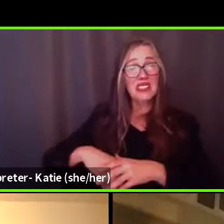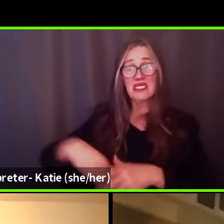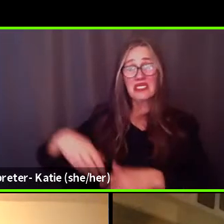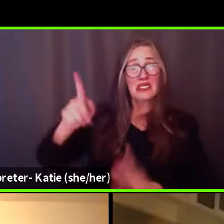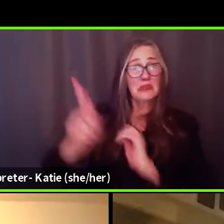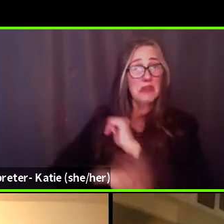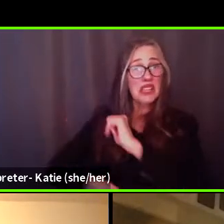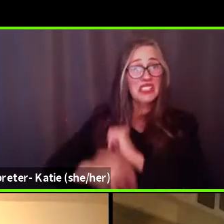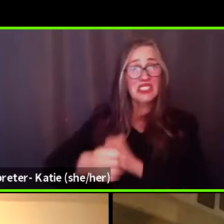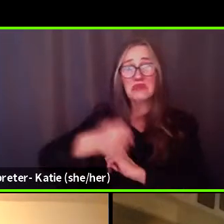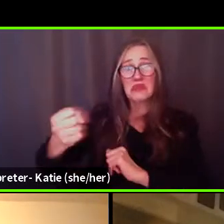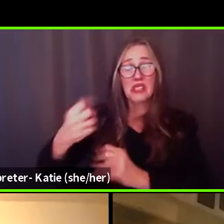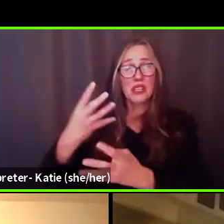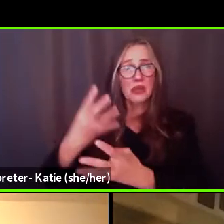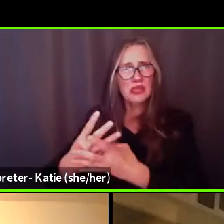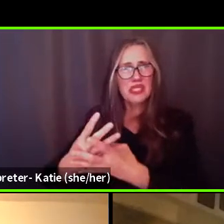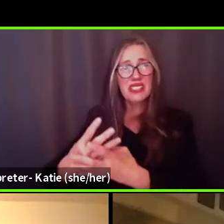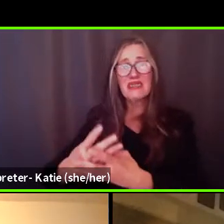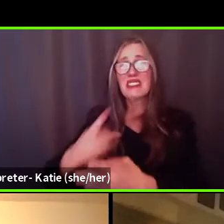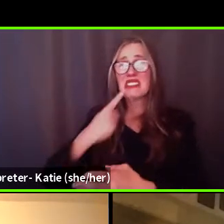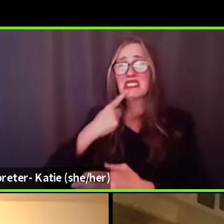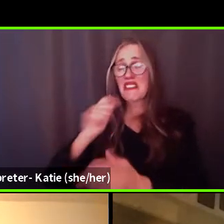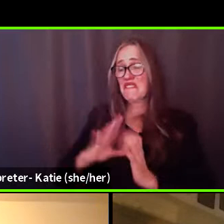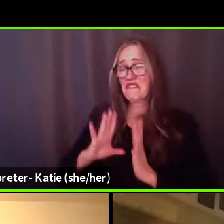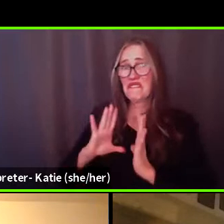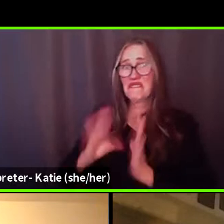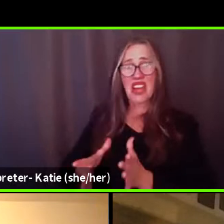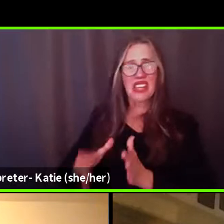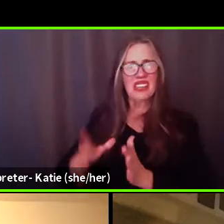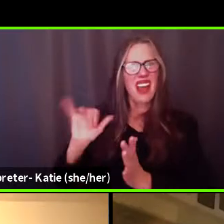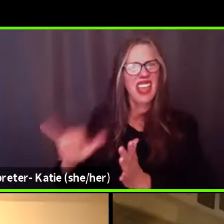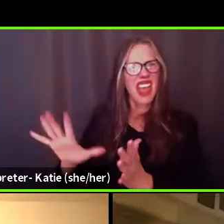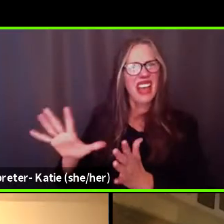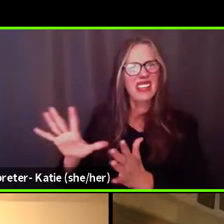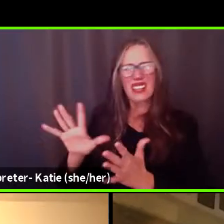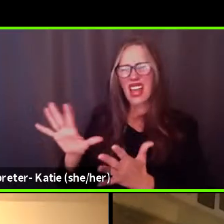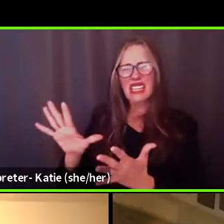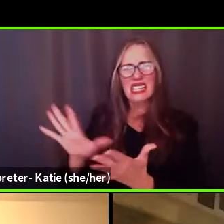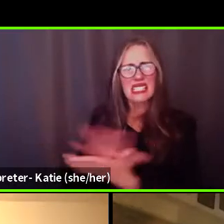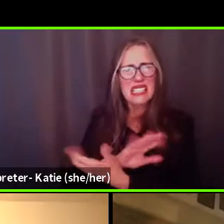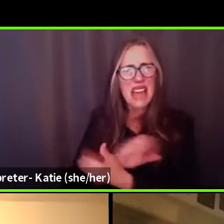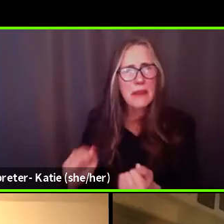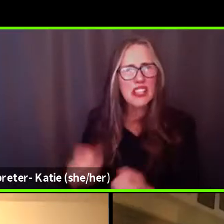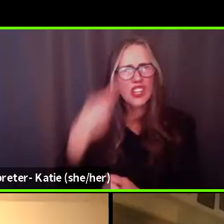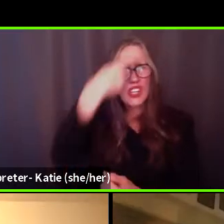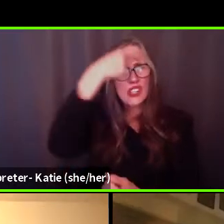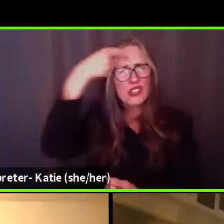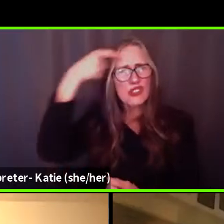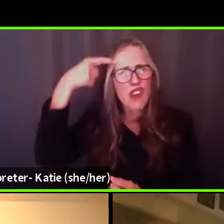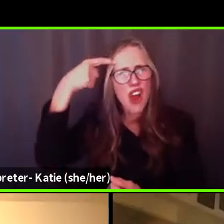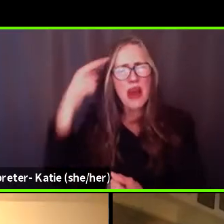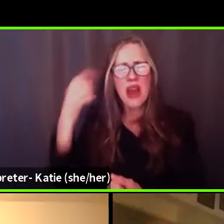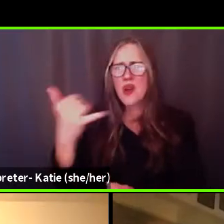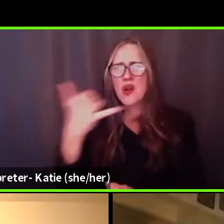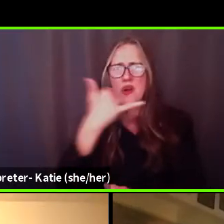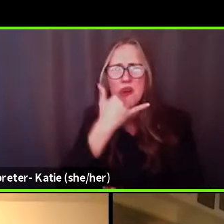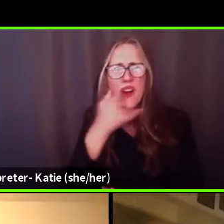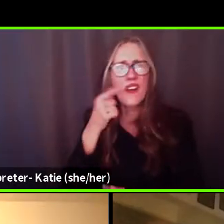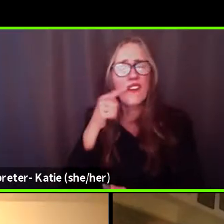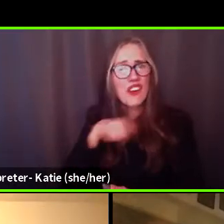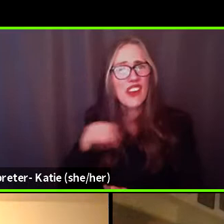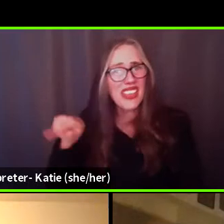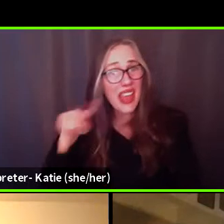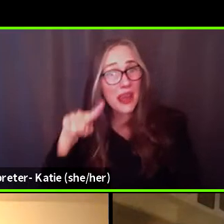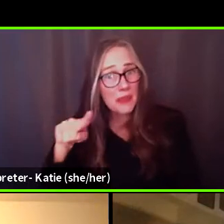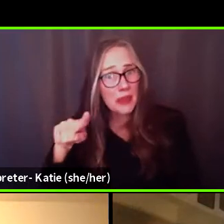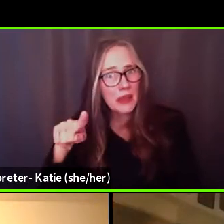out it's almost an extension of the transgression but as tony reminds us the purpose of seeking these moments